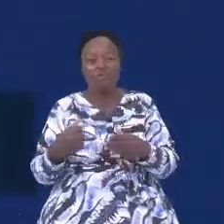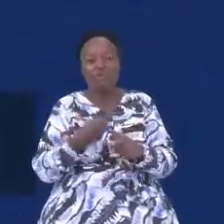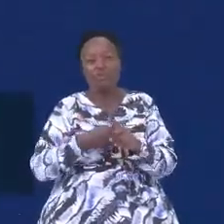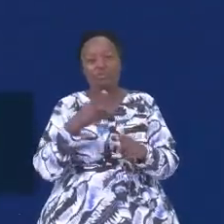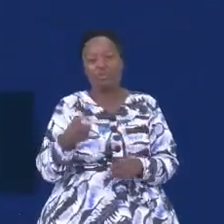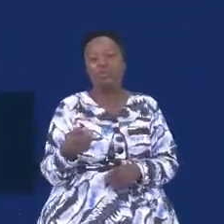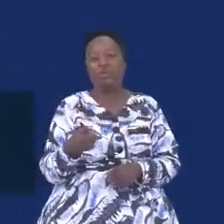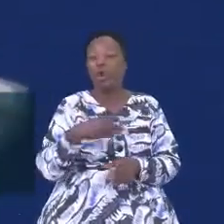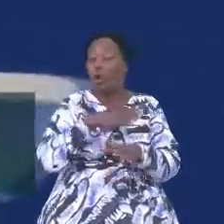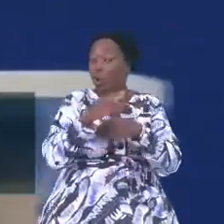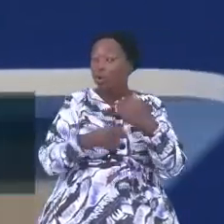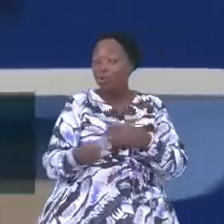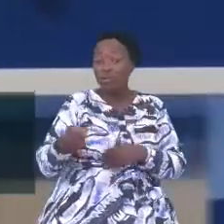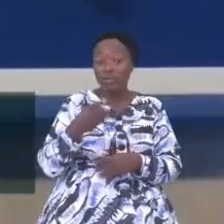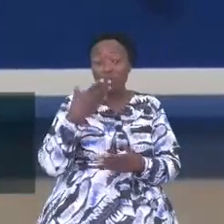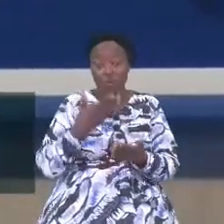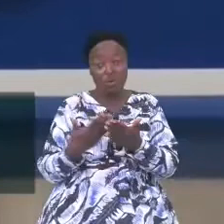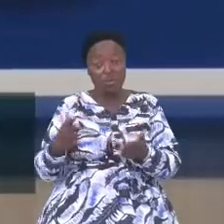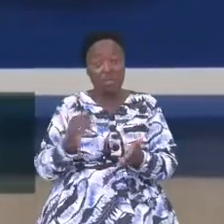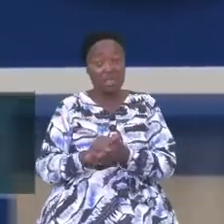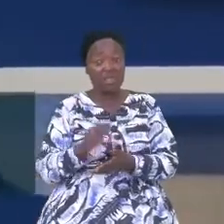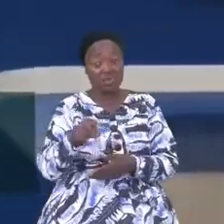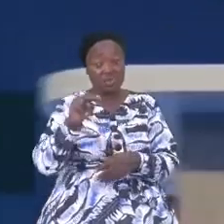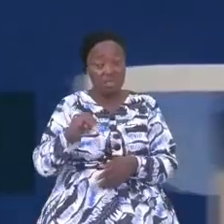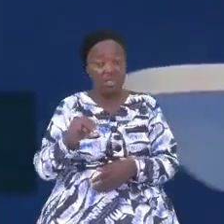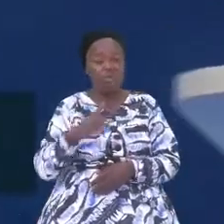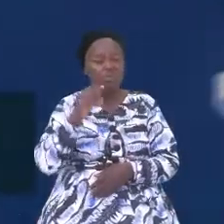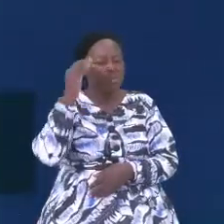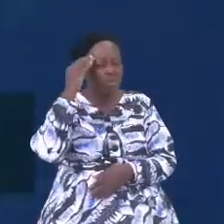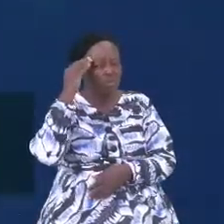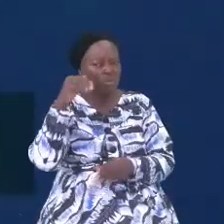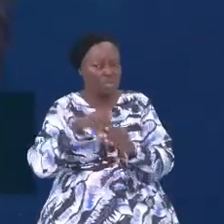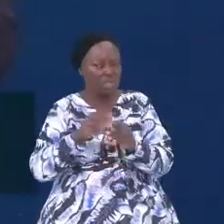All those good things you want, you know, in our